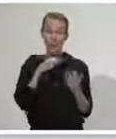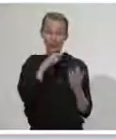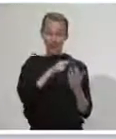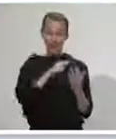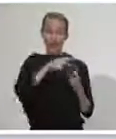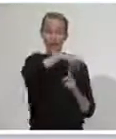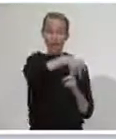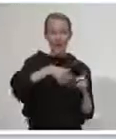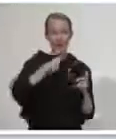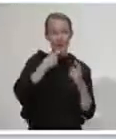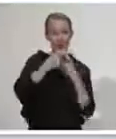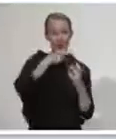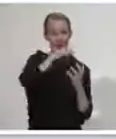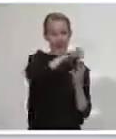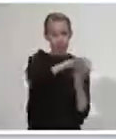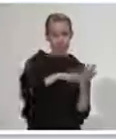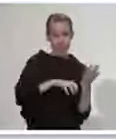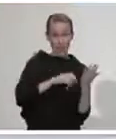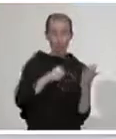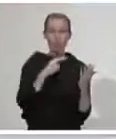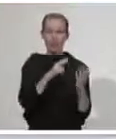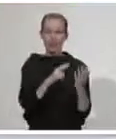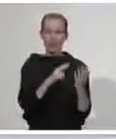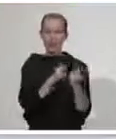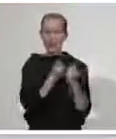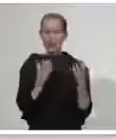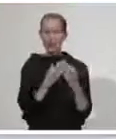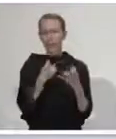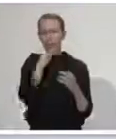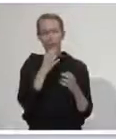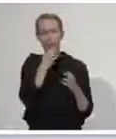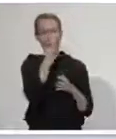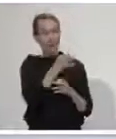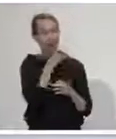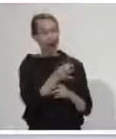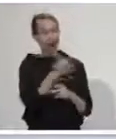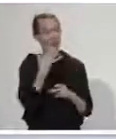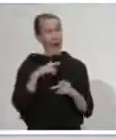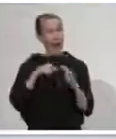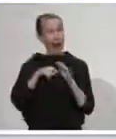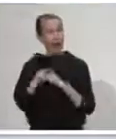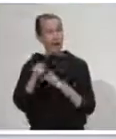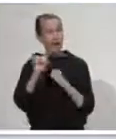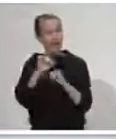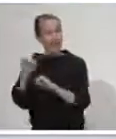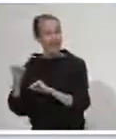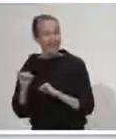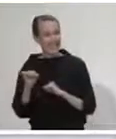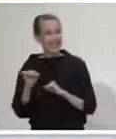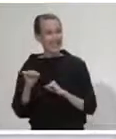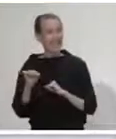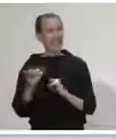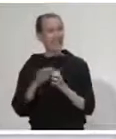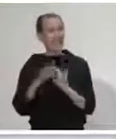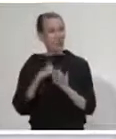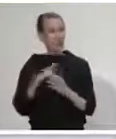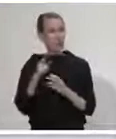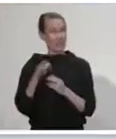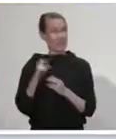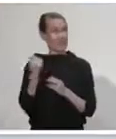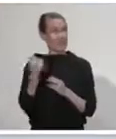isolation having been received by the 30th of April, that 24 exemptions were sought in cases where a relative was dying or close to